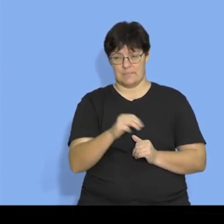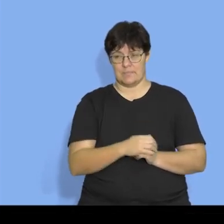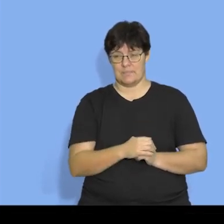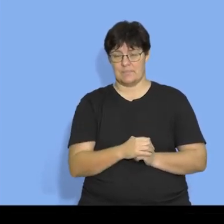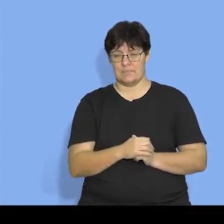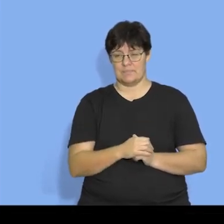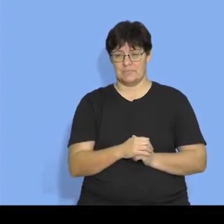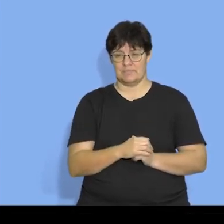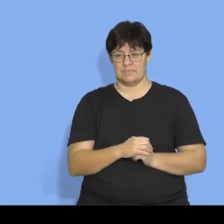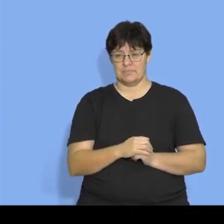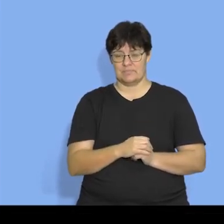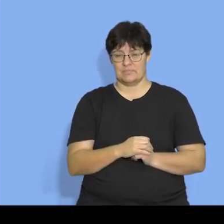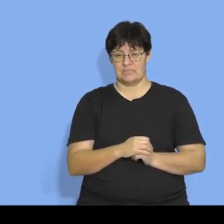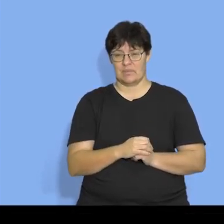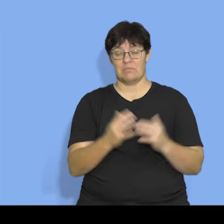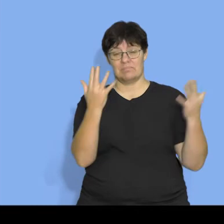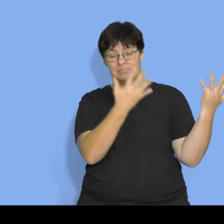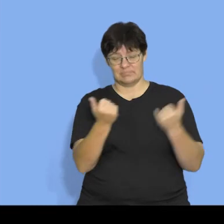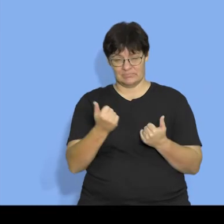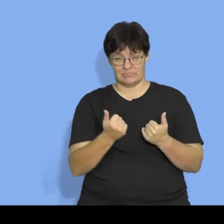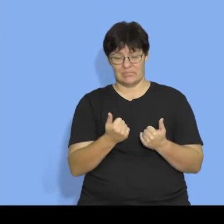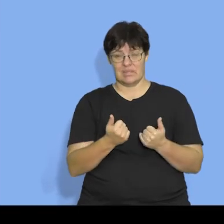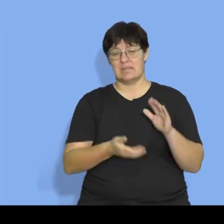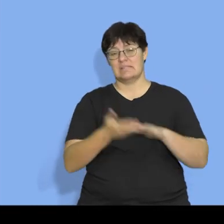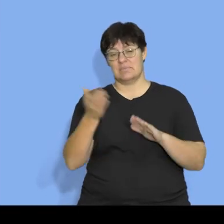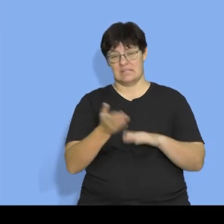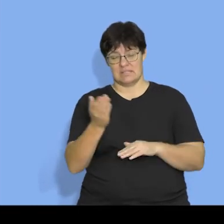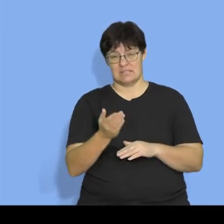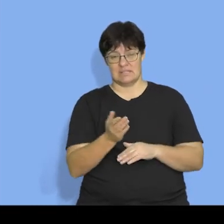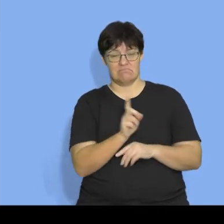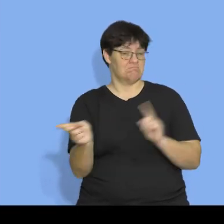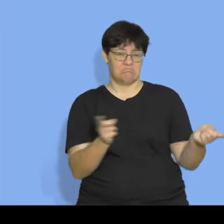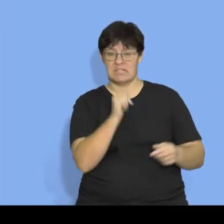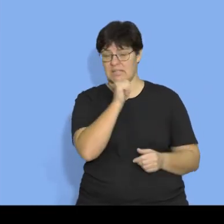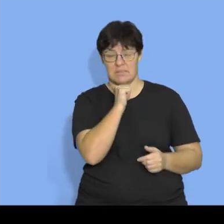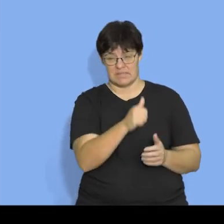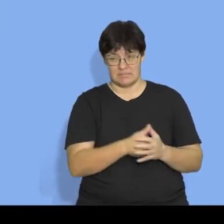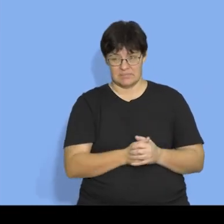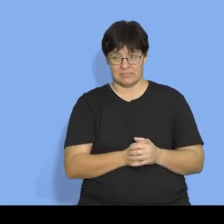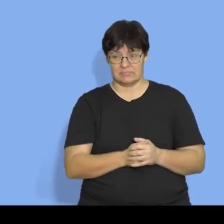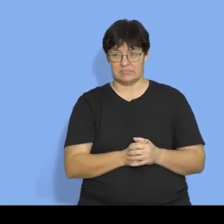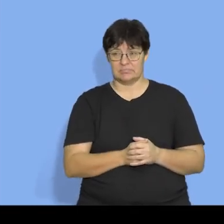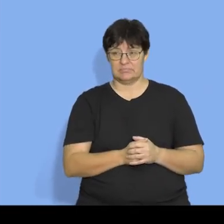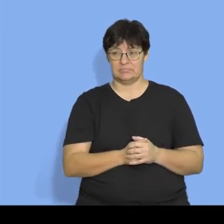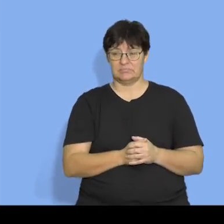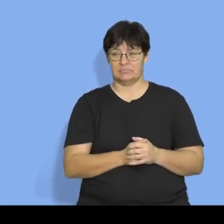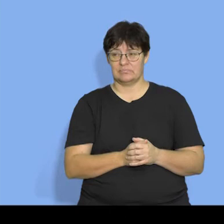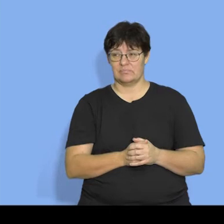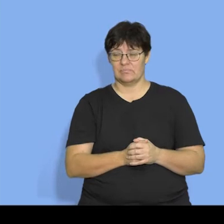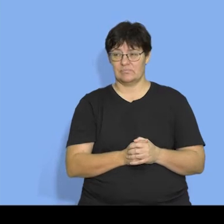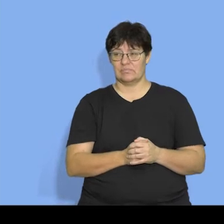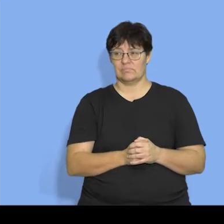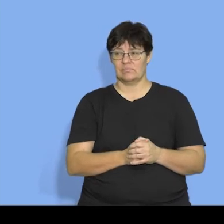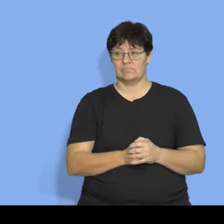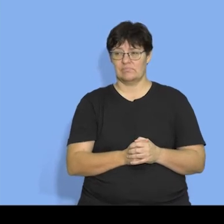She went 22 meters. I'm calculating speed. Direction doesn't matter, okay? So